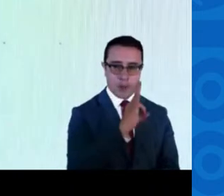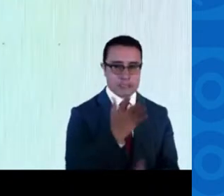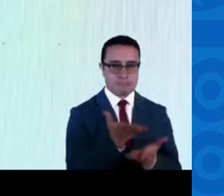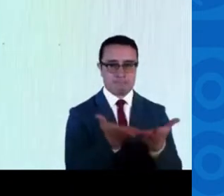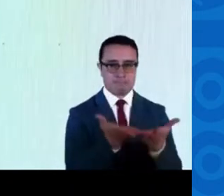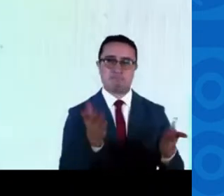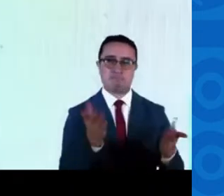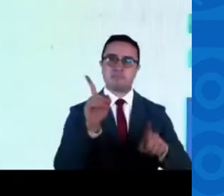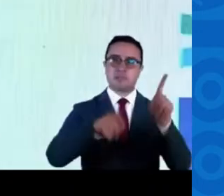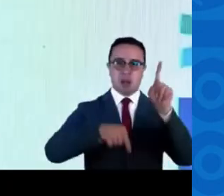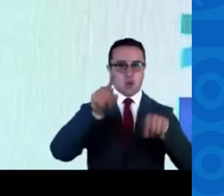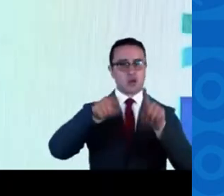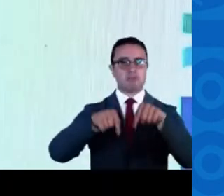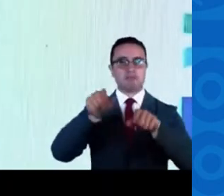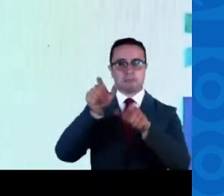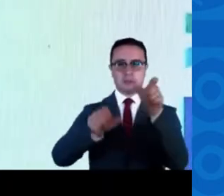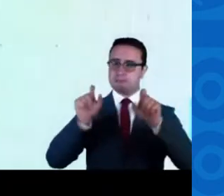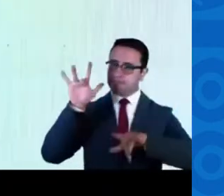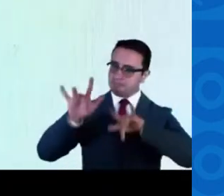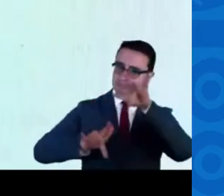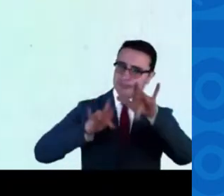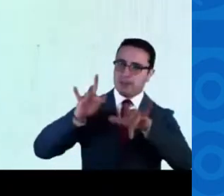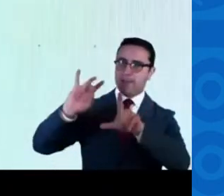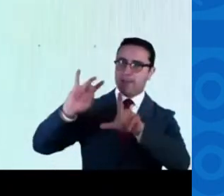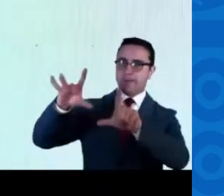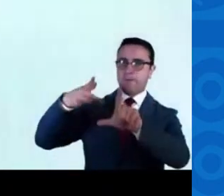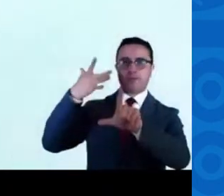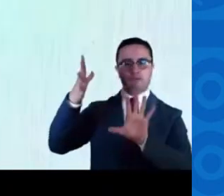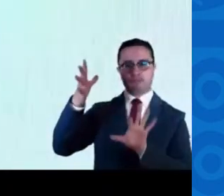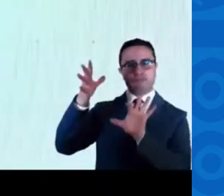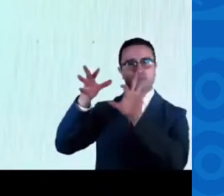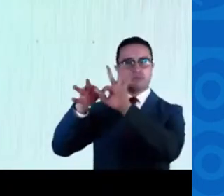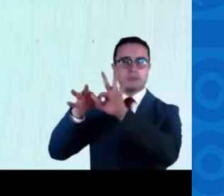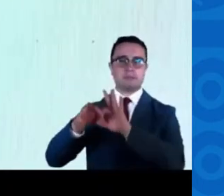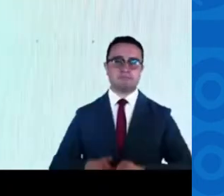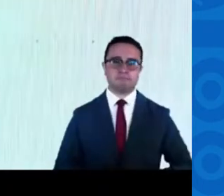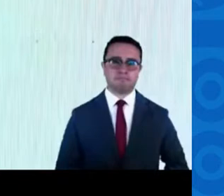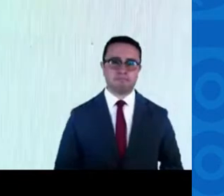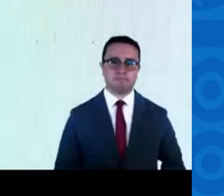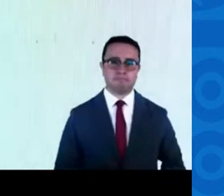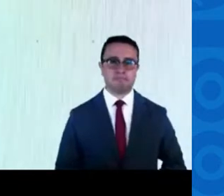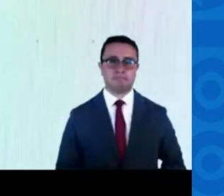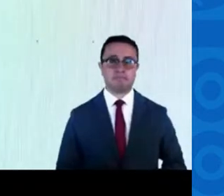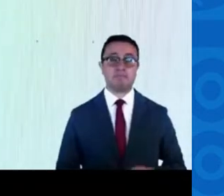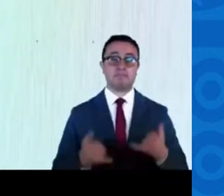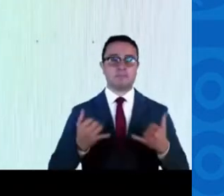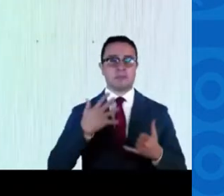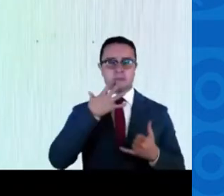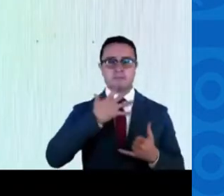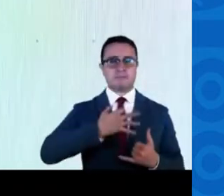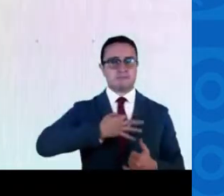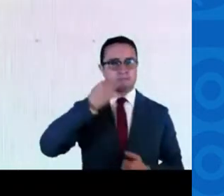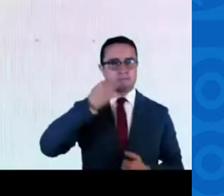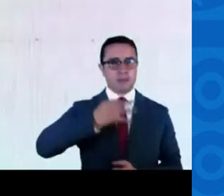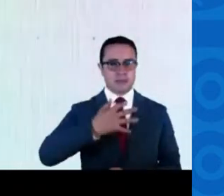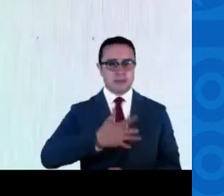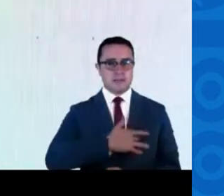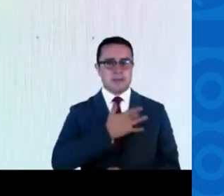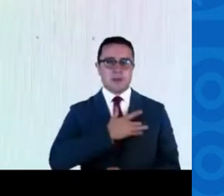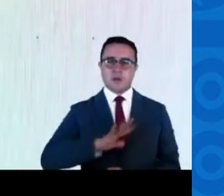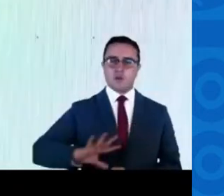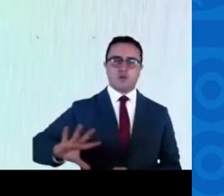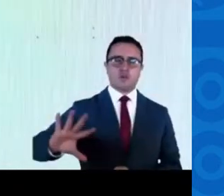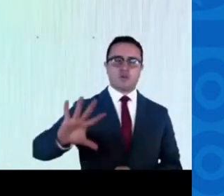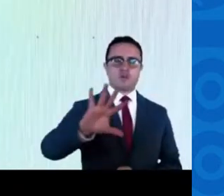colleagues, friends, allies, partners who accompany us virtually, it is a true